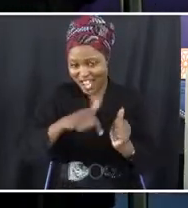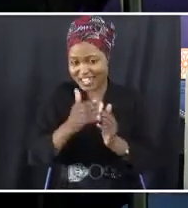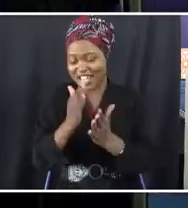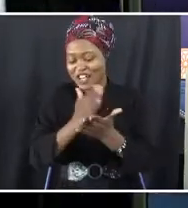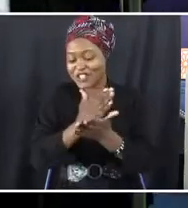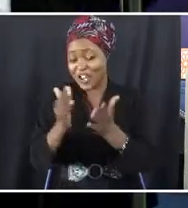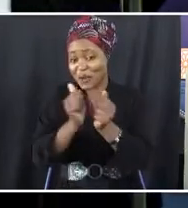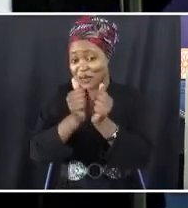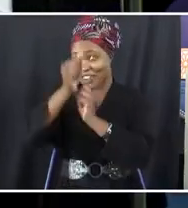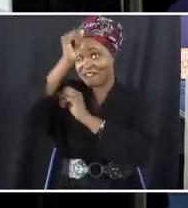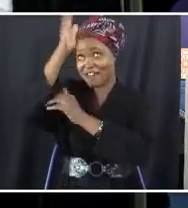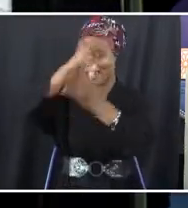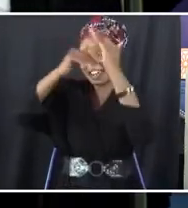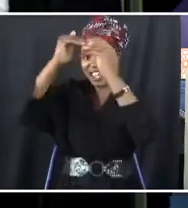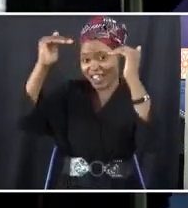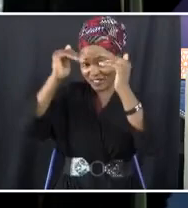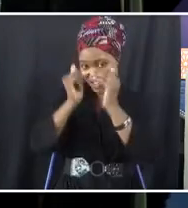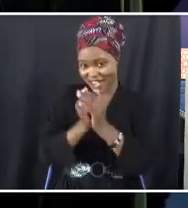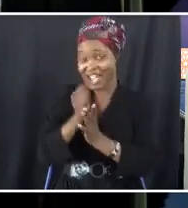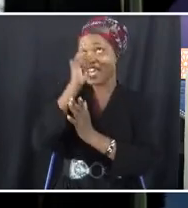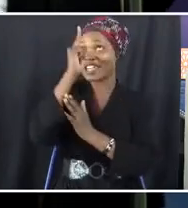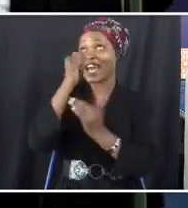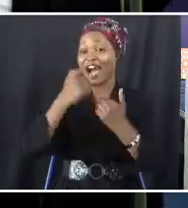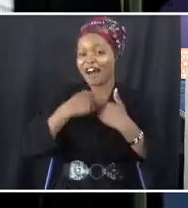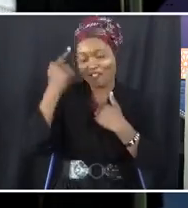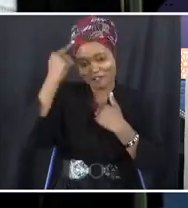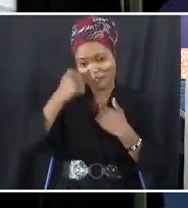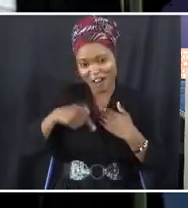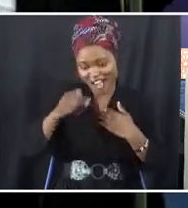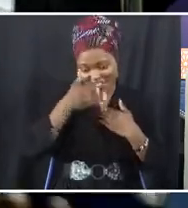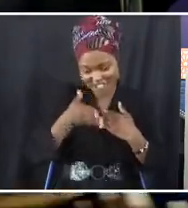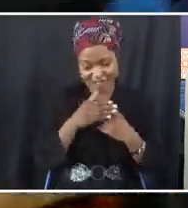share with our Father in heaven here on earth.